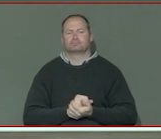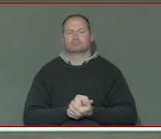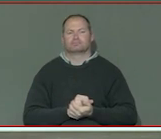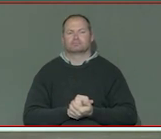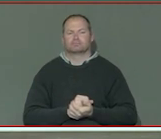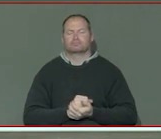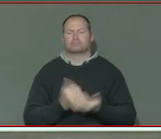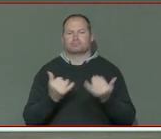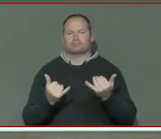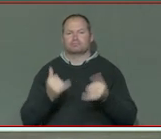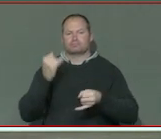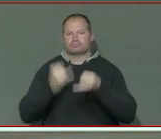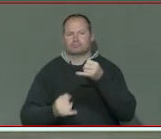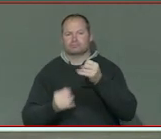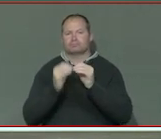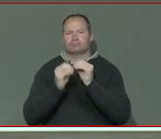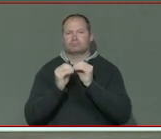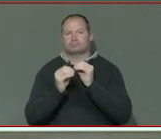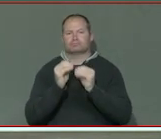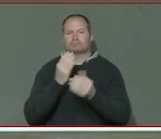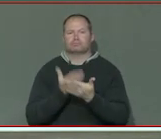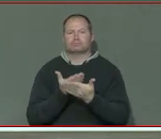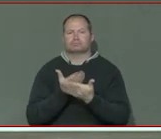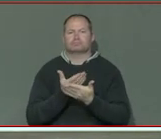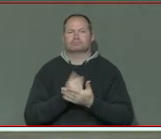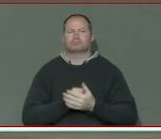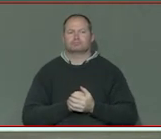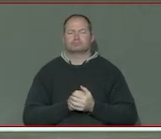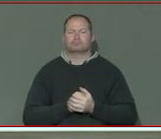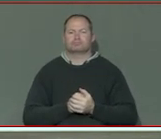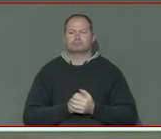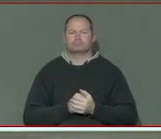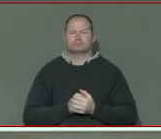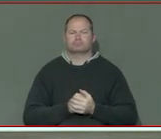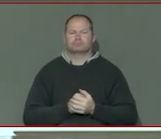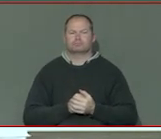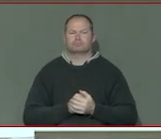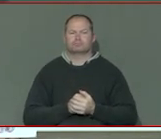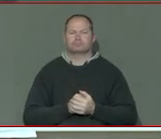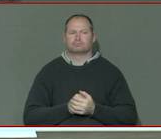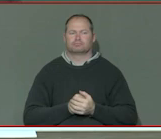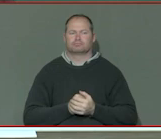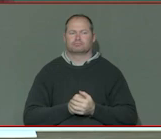correct the error. All right? So that will